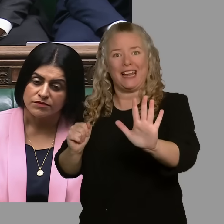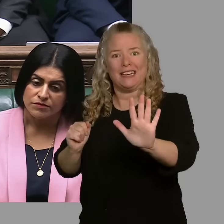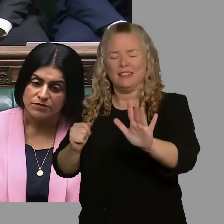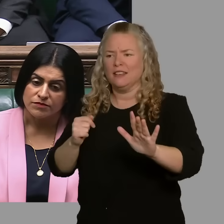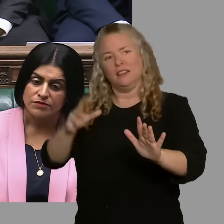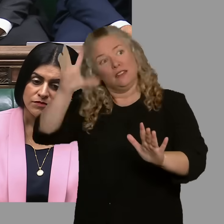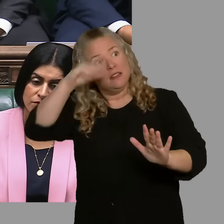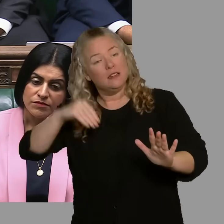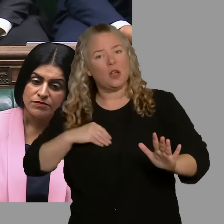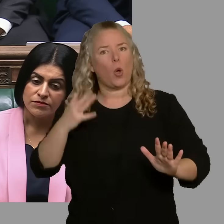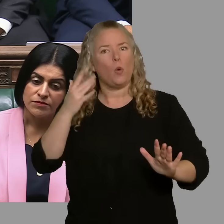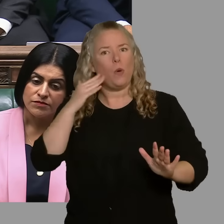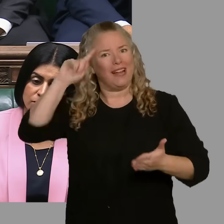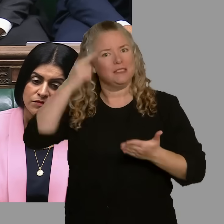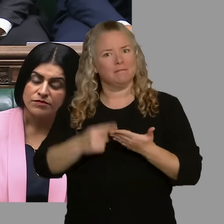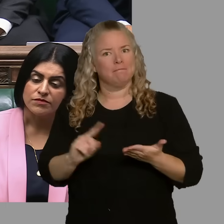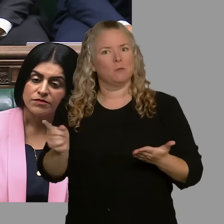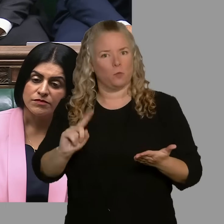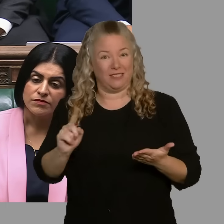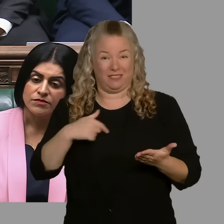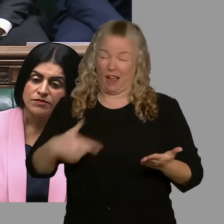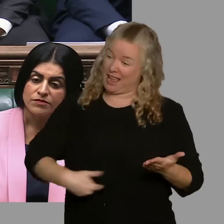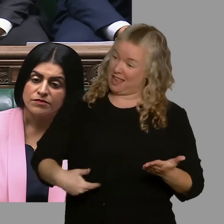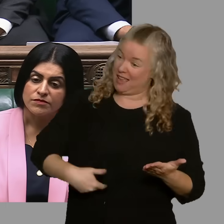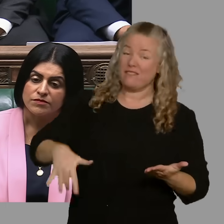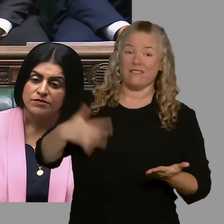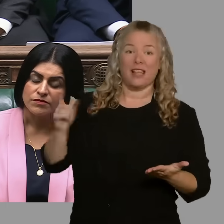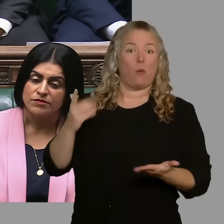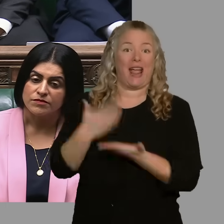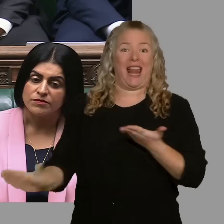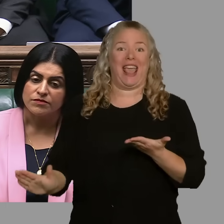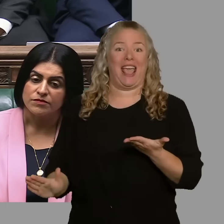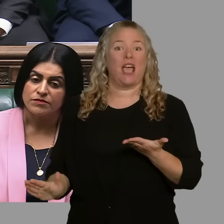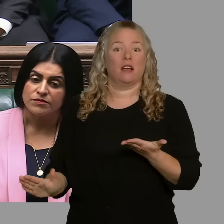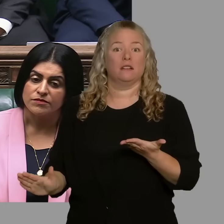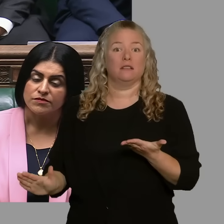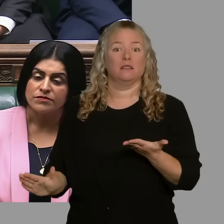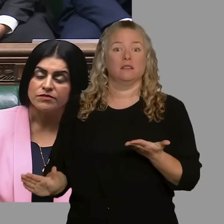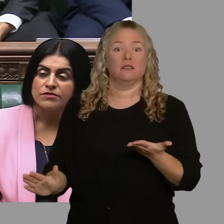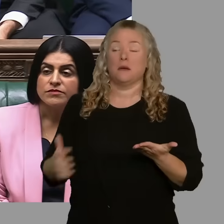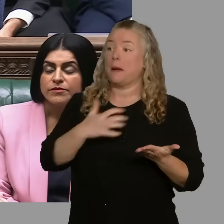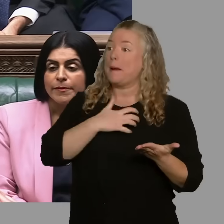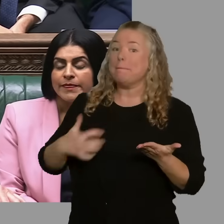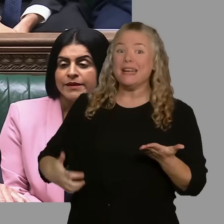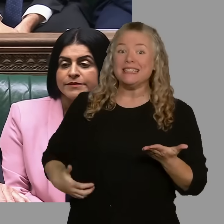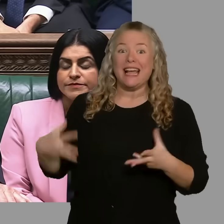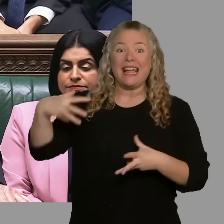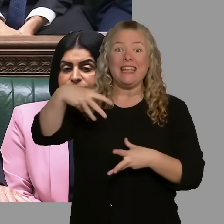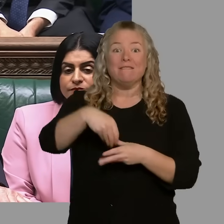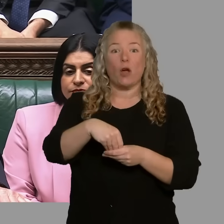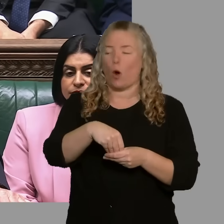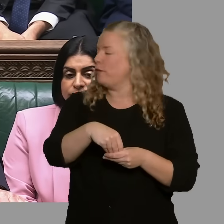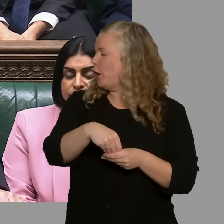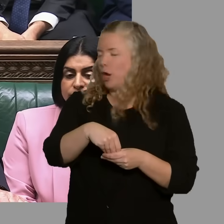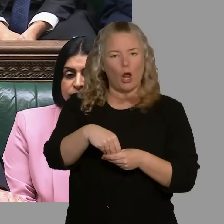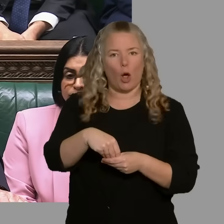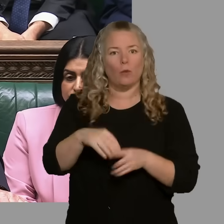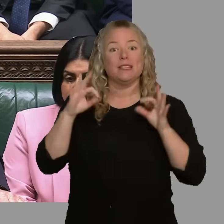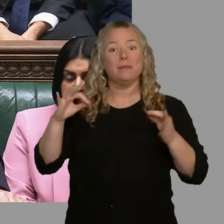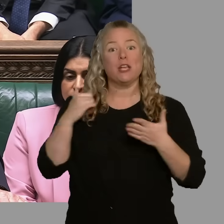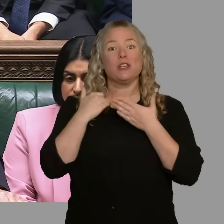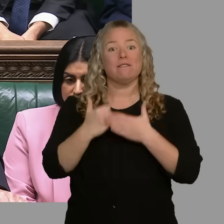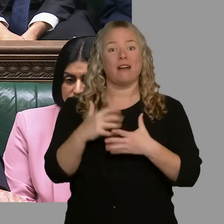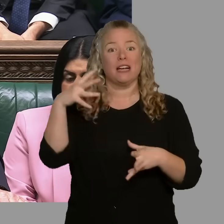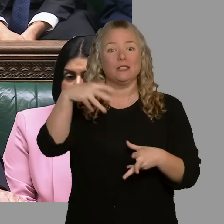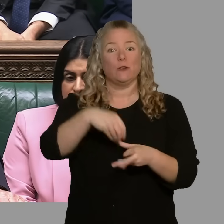was involved in this, and I'm assured as I can be that the prosecution was saying that it would be the